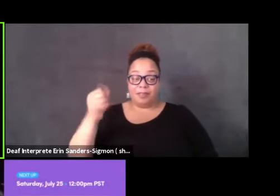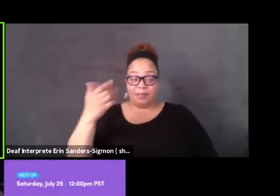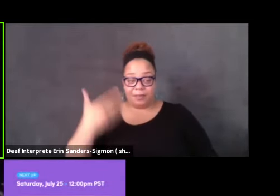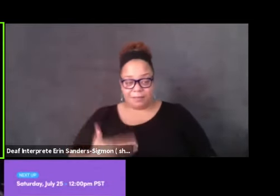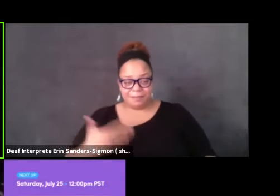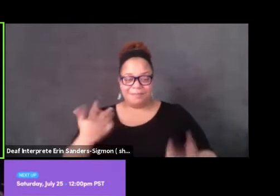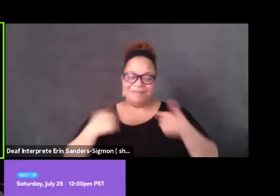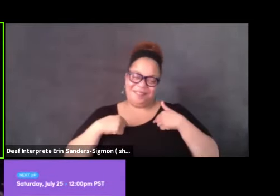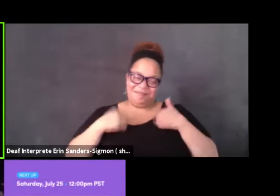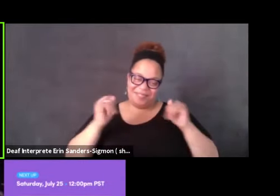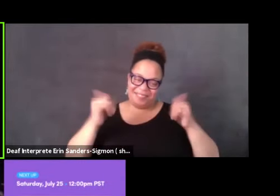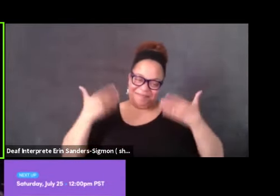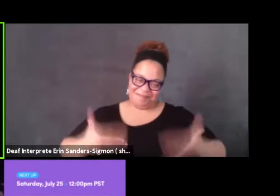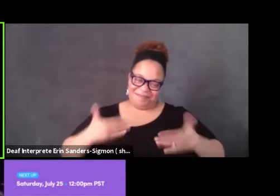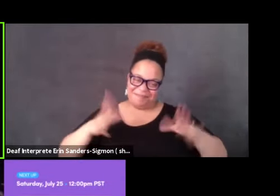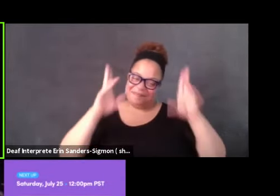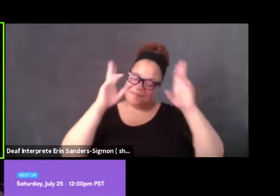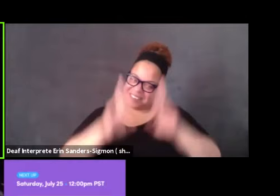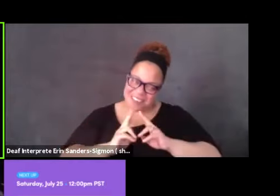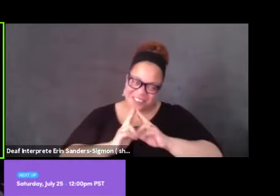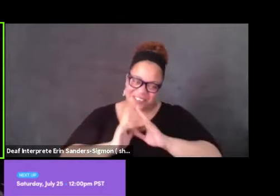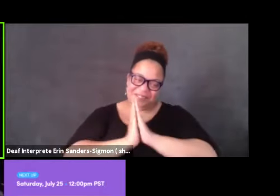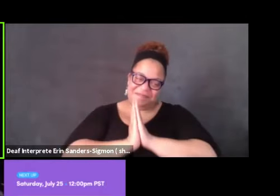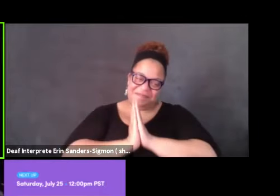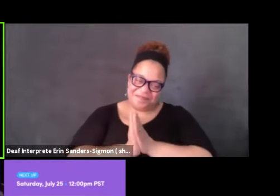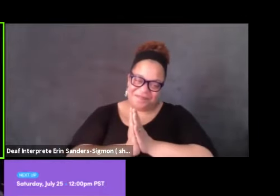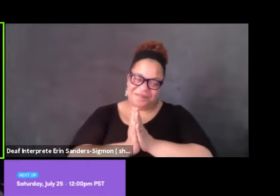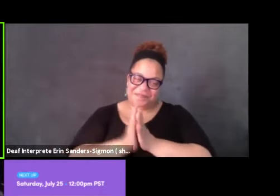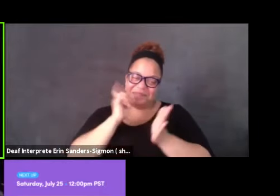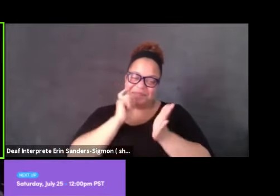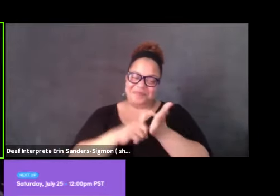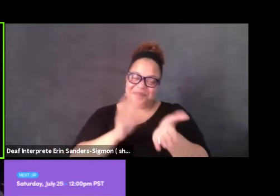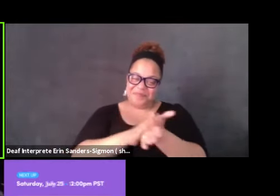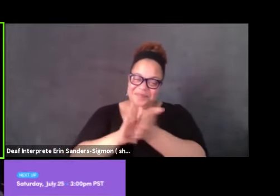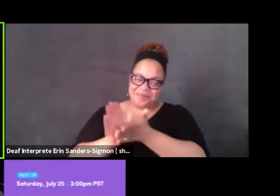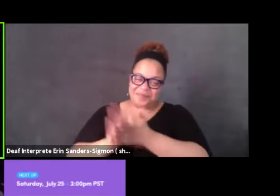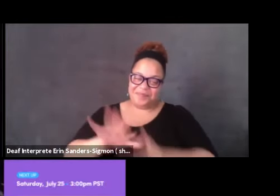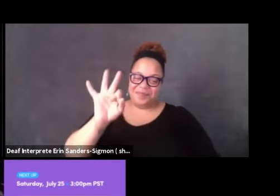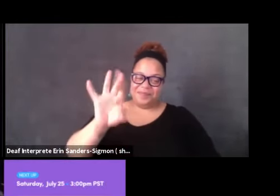shout out to Future Core. I have the esteemed